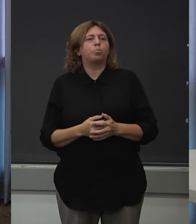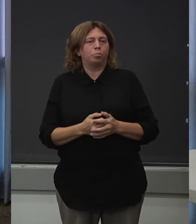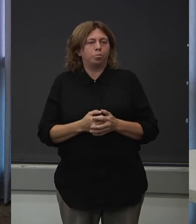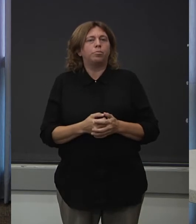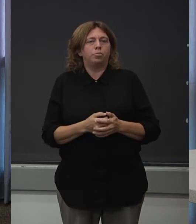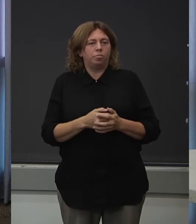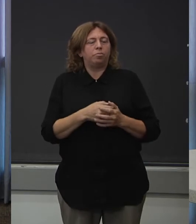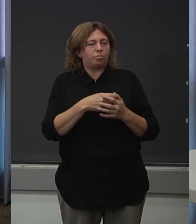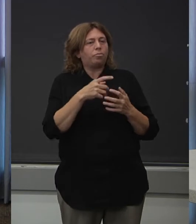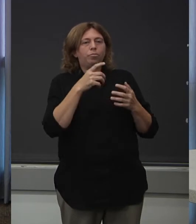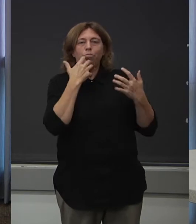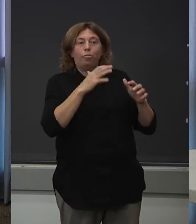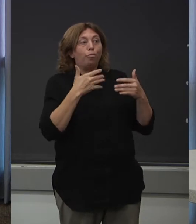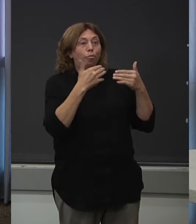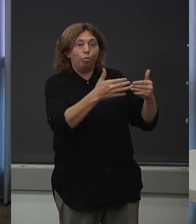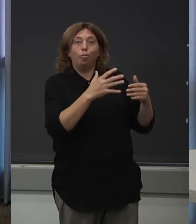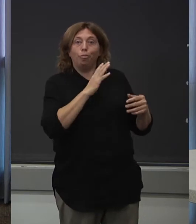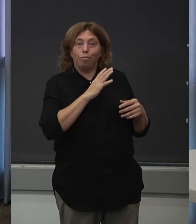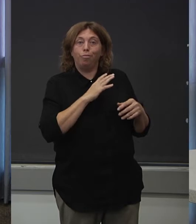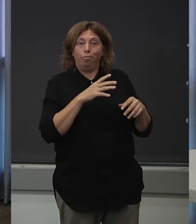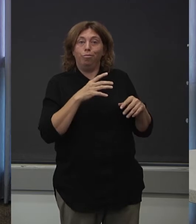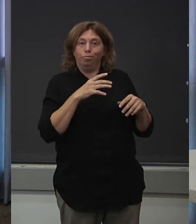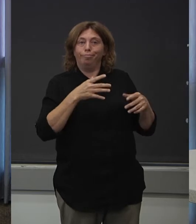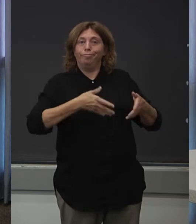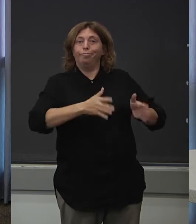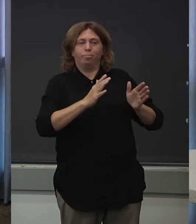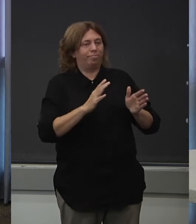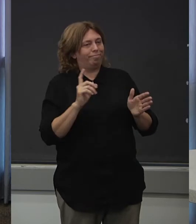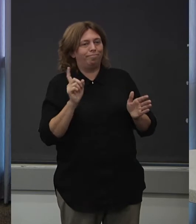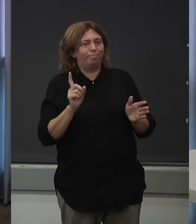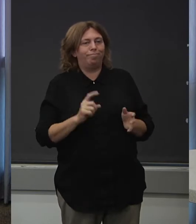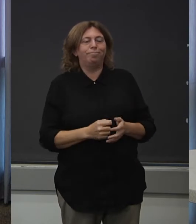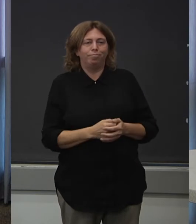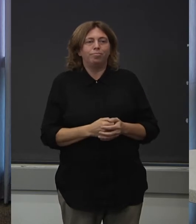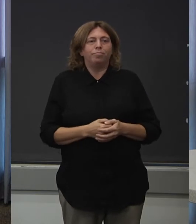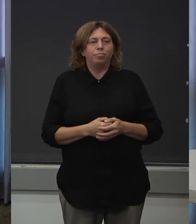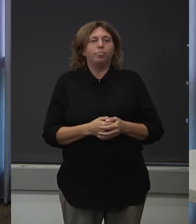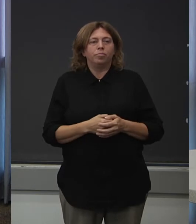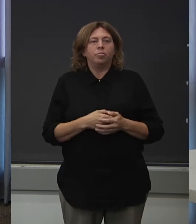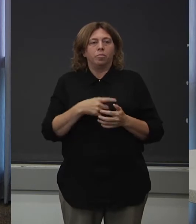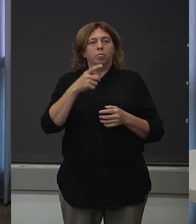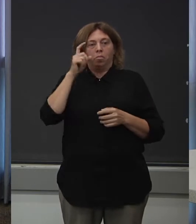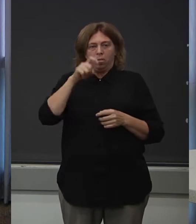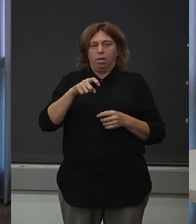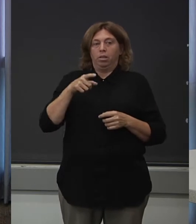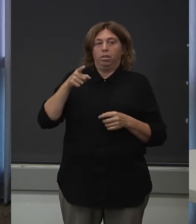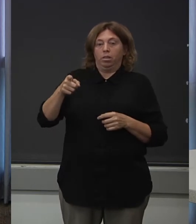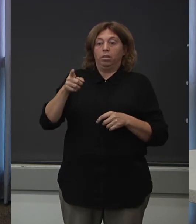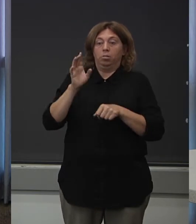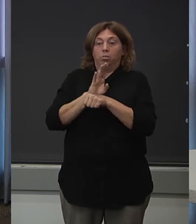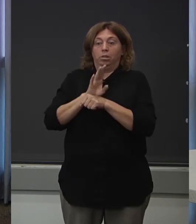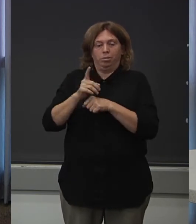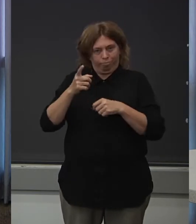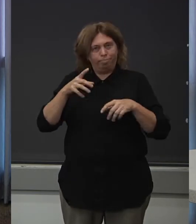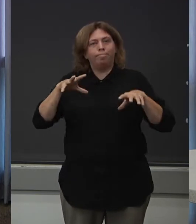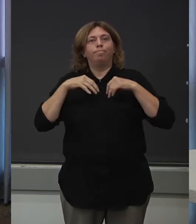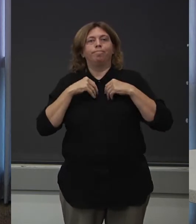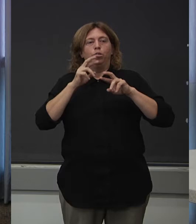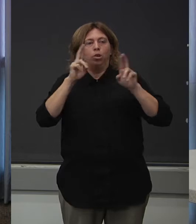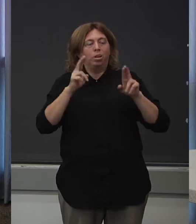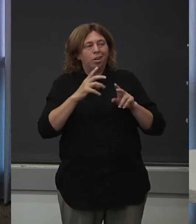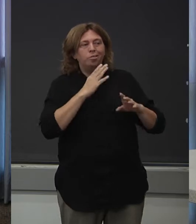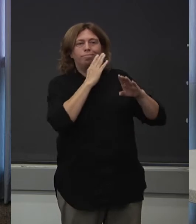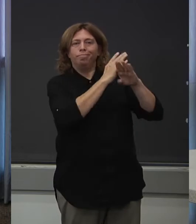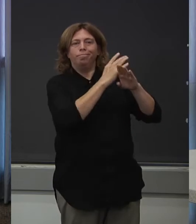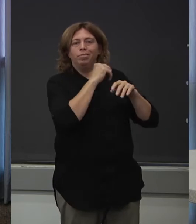point, you need to be prepared to deny service. And we're not suggesting that you tackle somebody